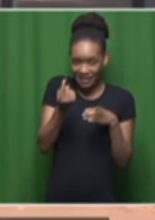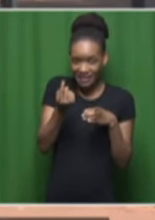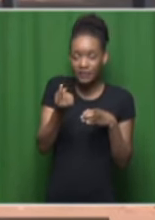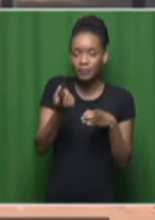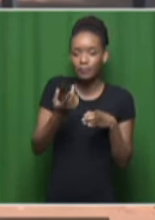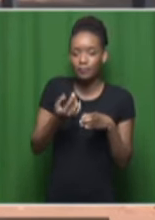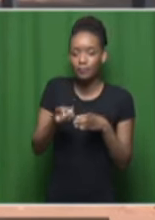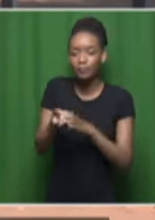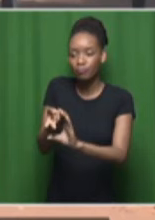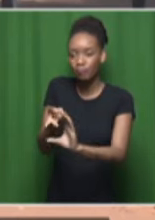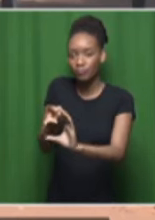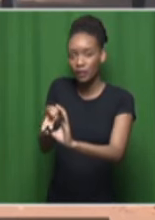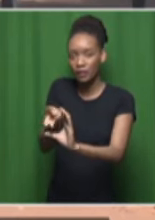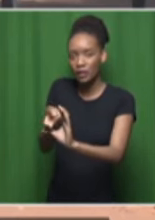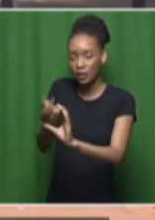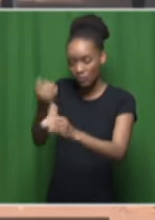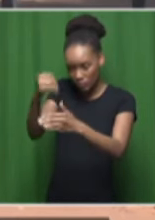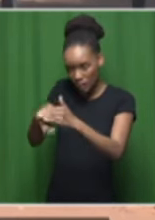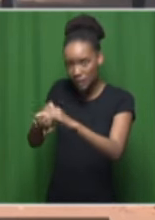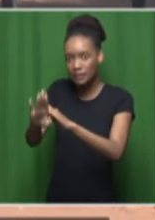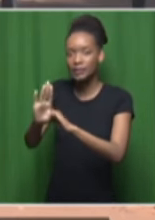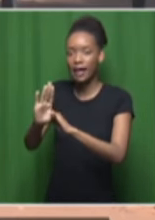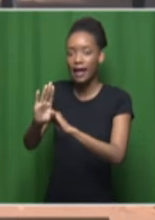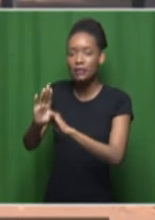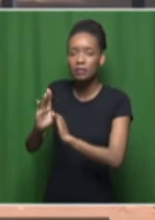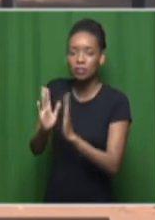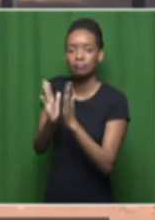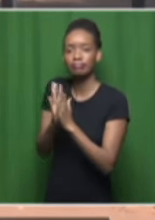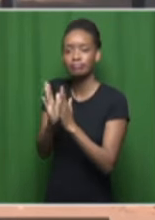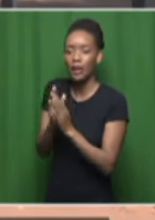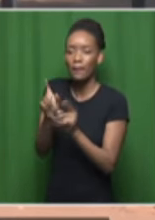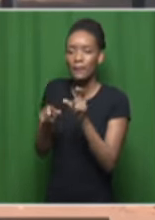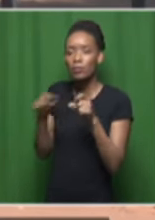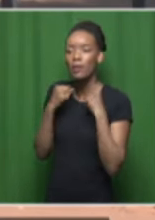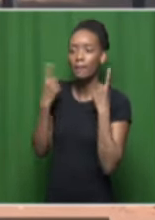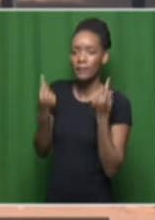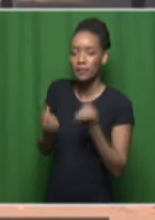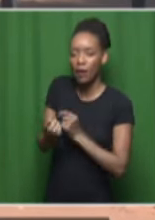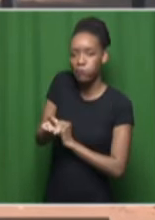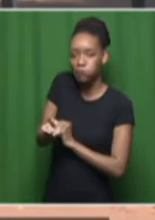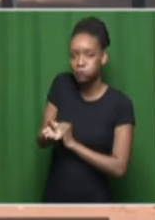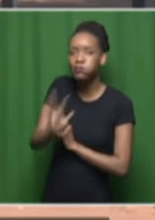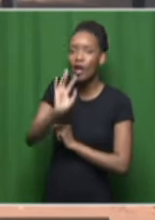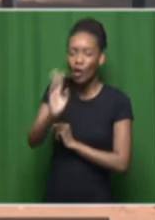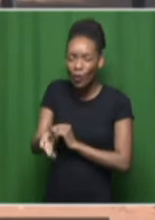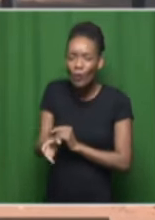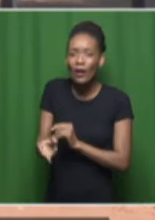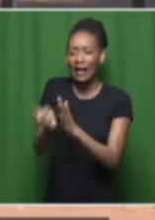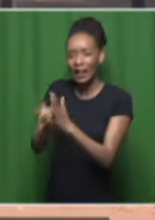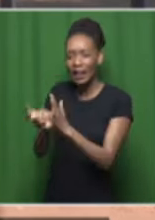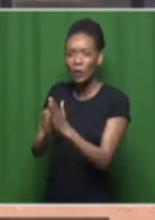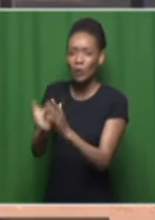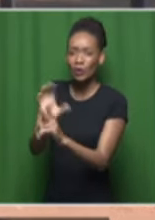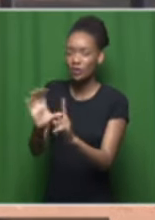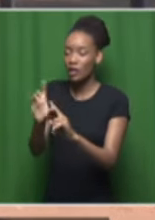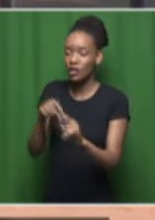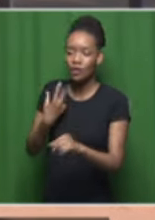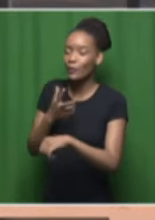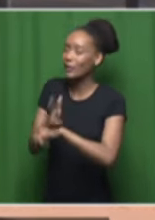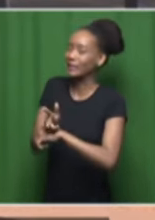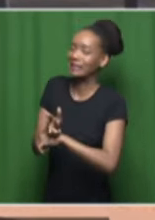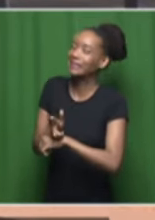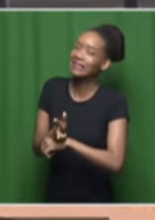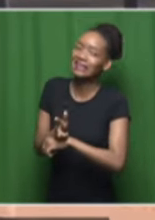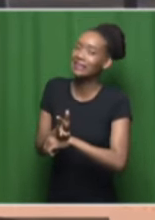the family, where religious leaders will also be present. There will then be rituals, of course, that we will not be permitted